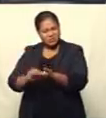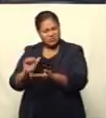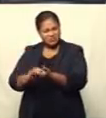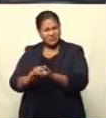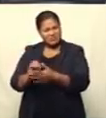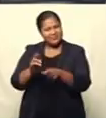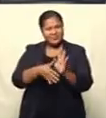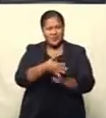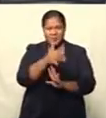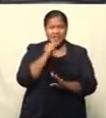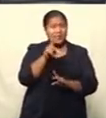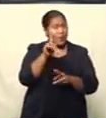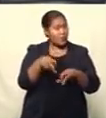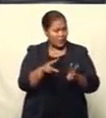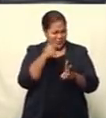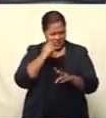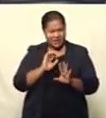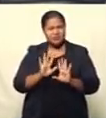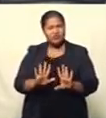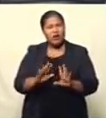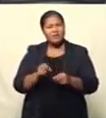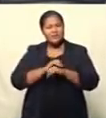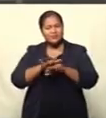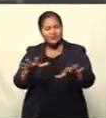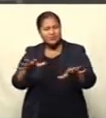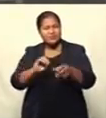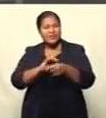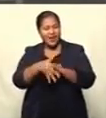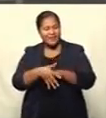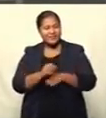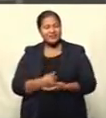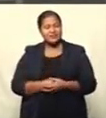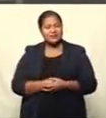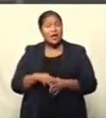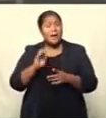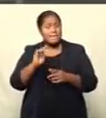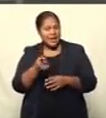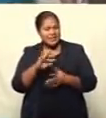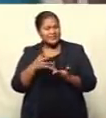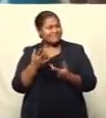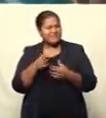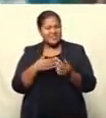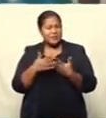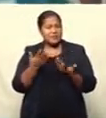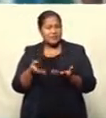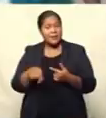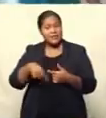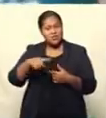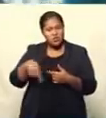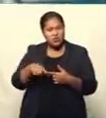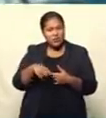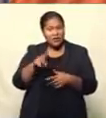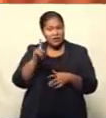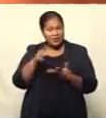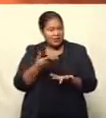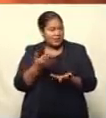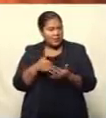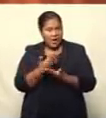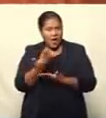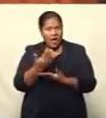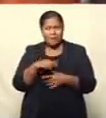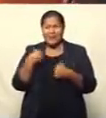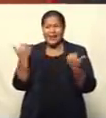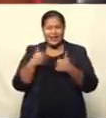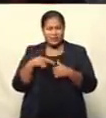that's one way we can stop the spread of the virus going everywhere. However, despite this plea, this was Suva around midday. A lot of movement was